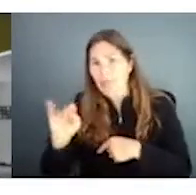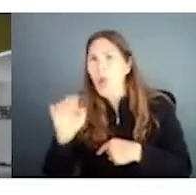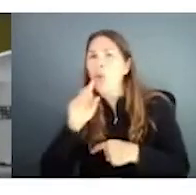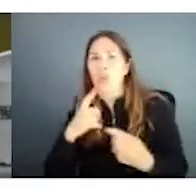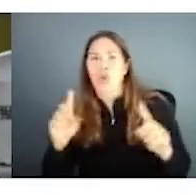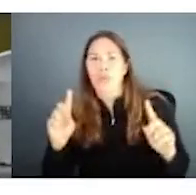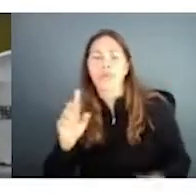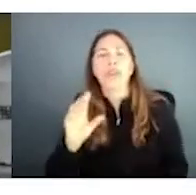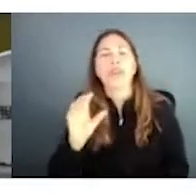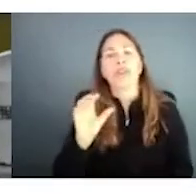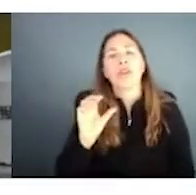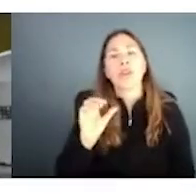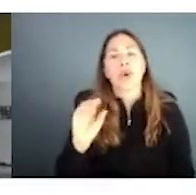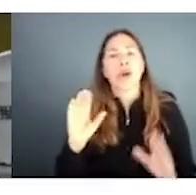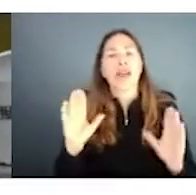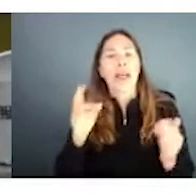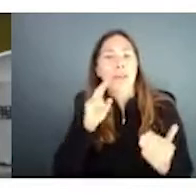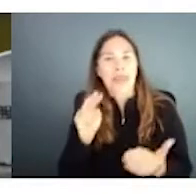can't get.